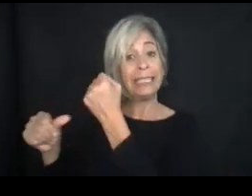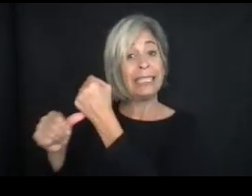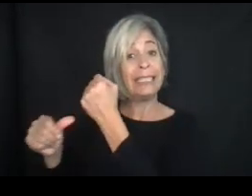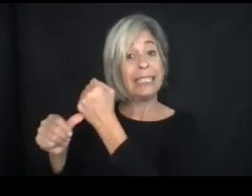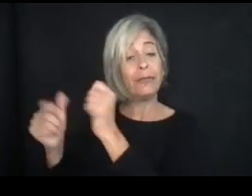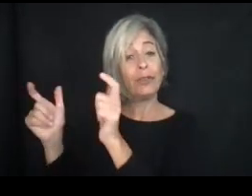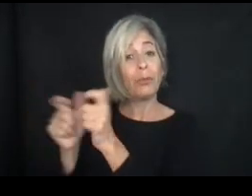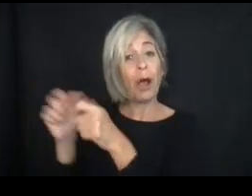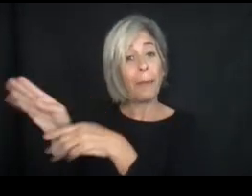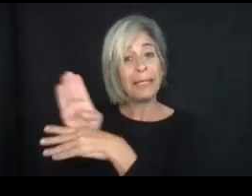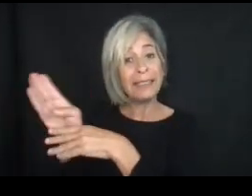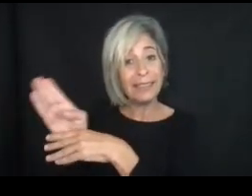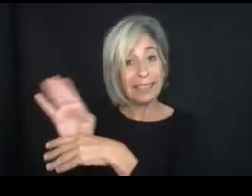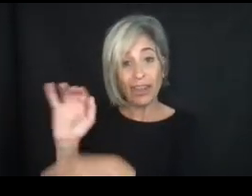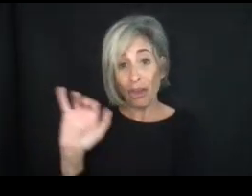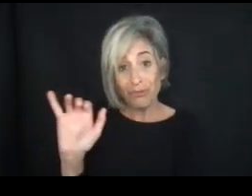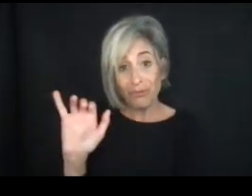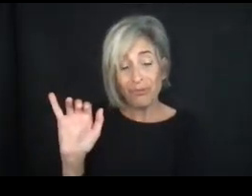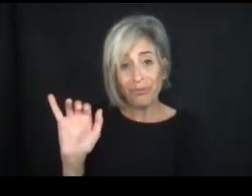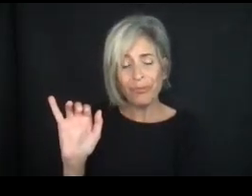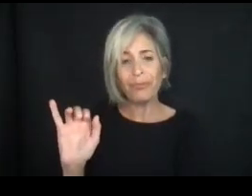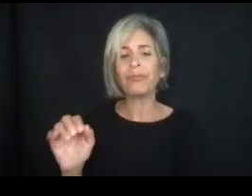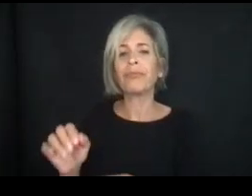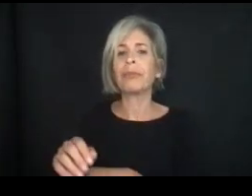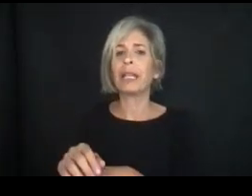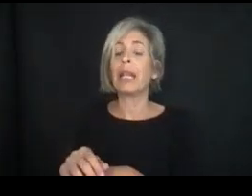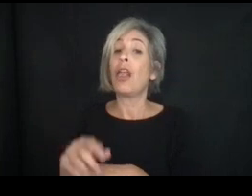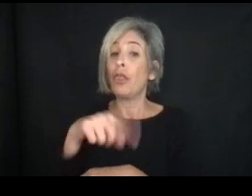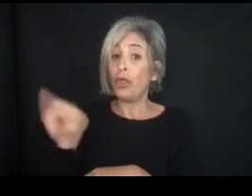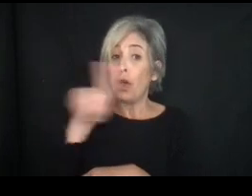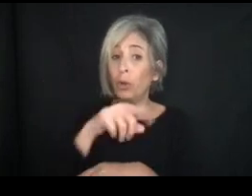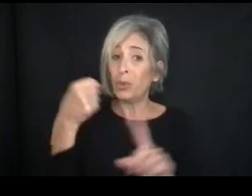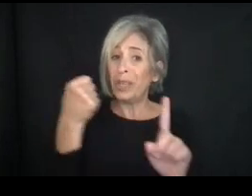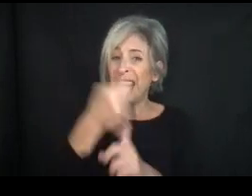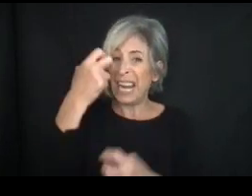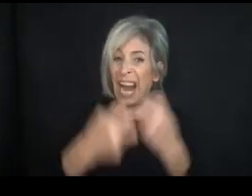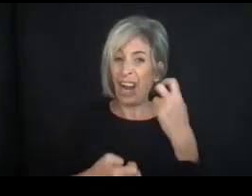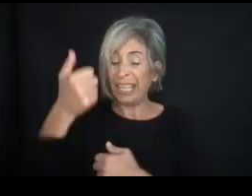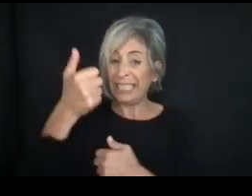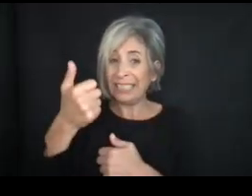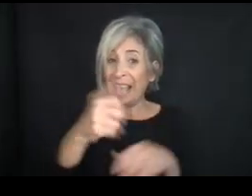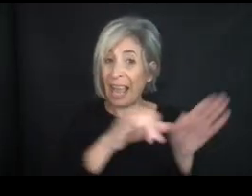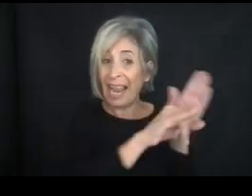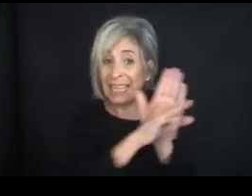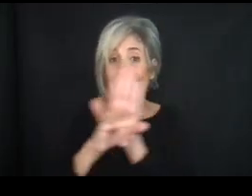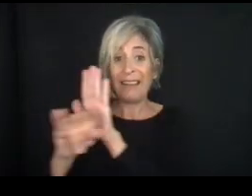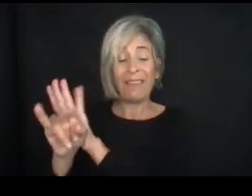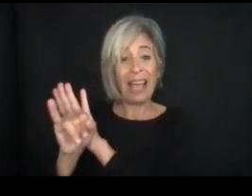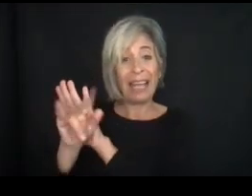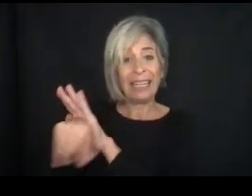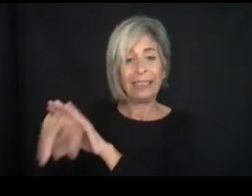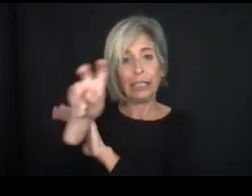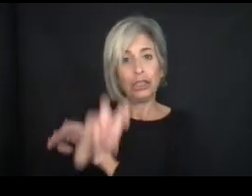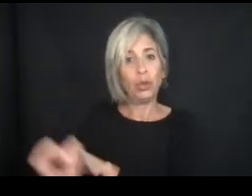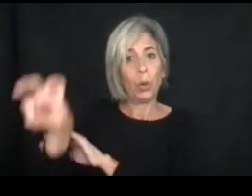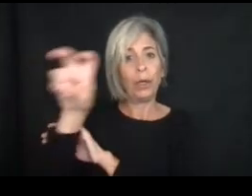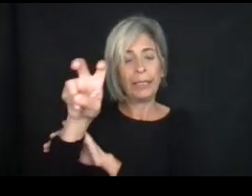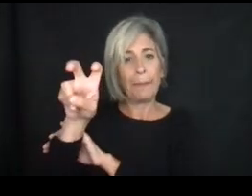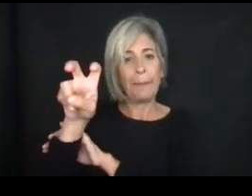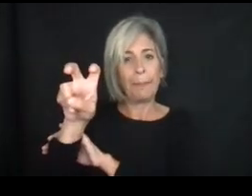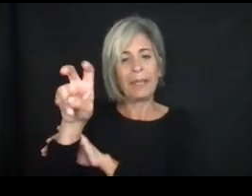small businesses. And for the hardest hit industries, which are identified as tourism, travel,